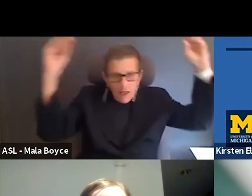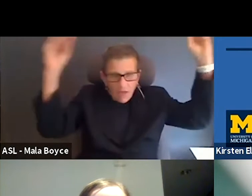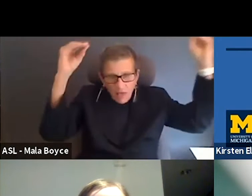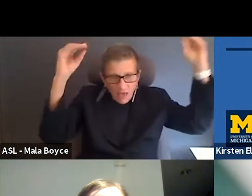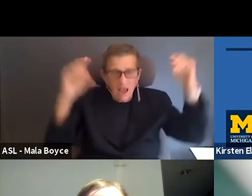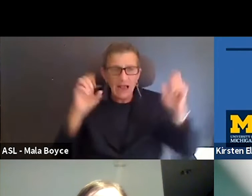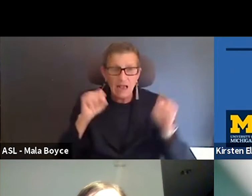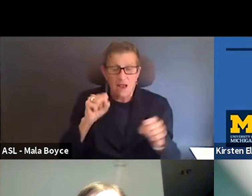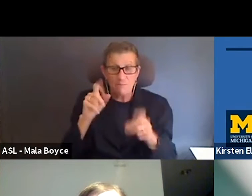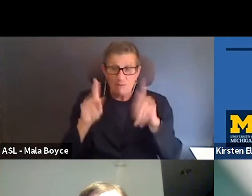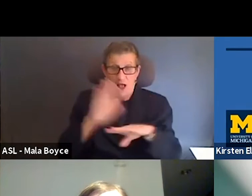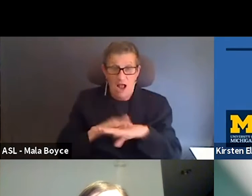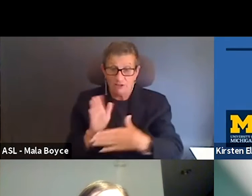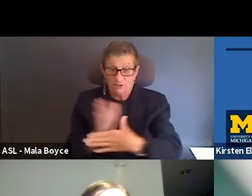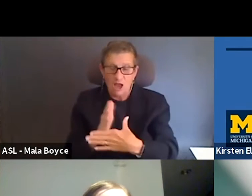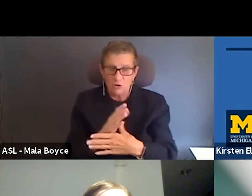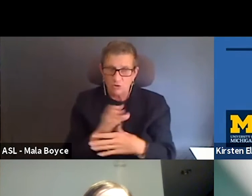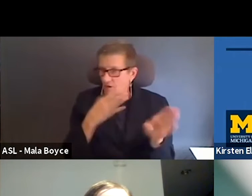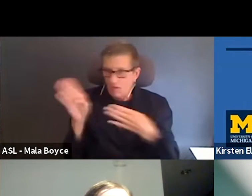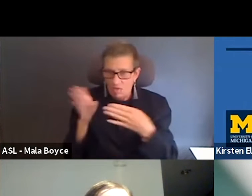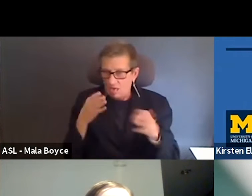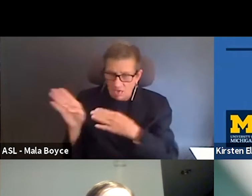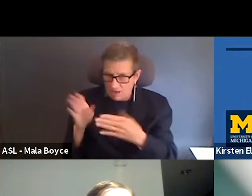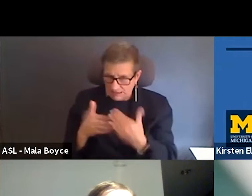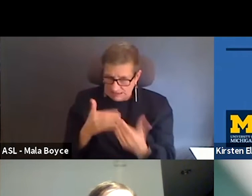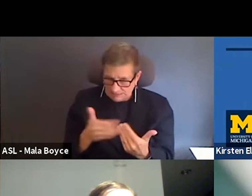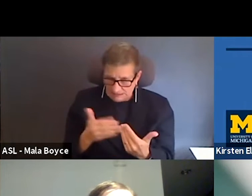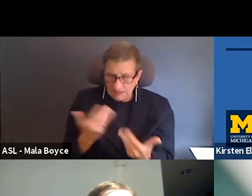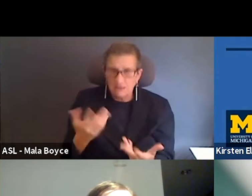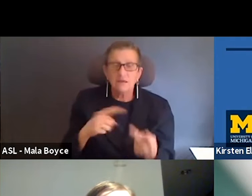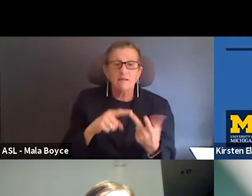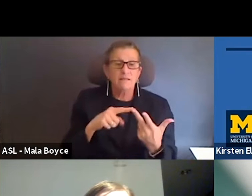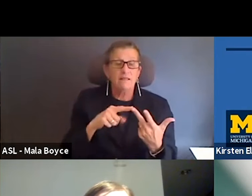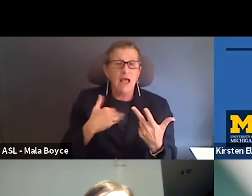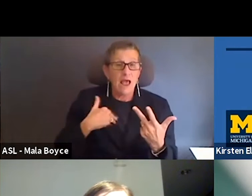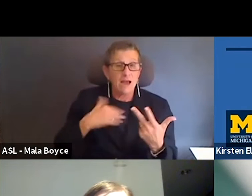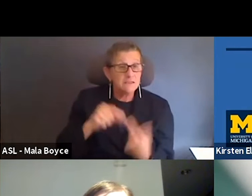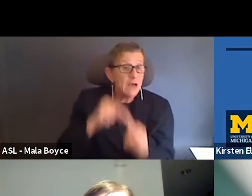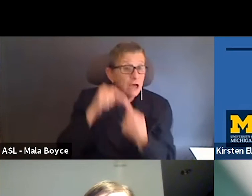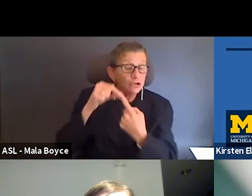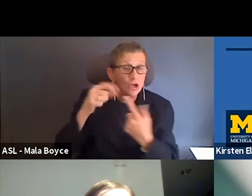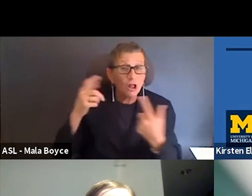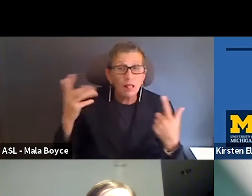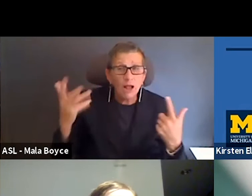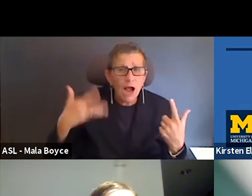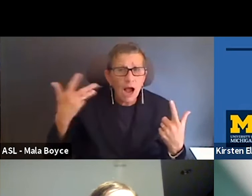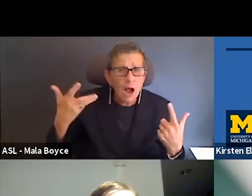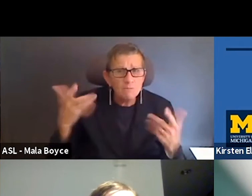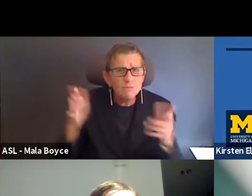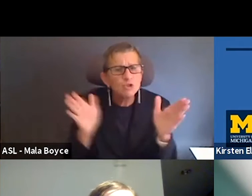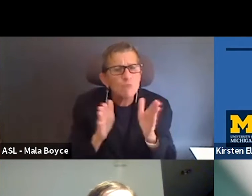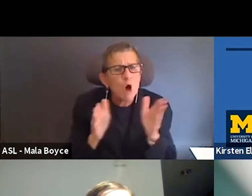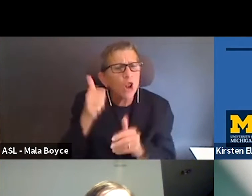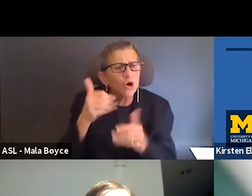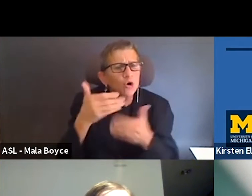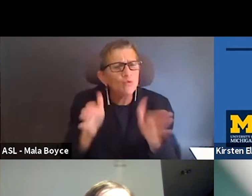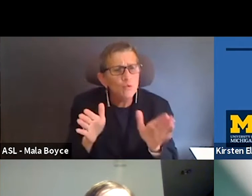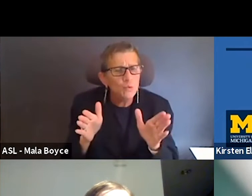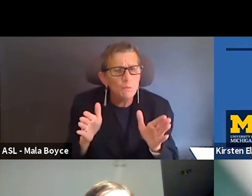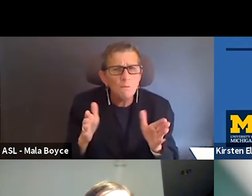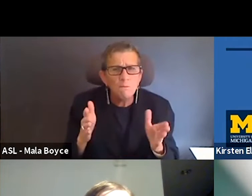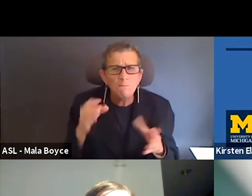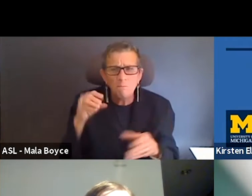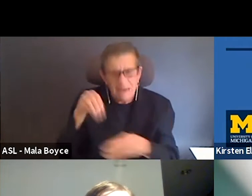people on the spectrum. They even have a special, like a smaller room in